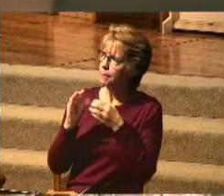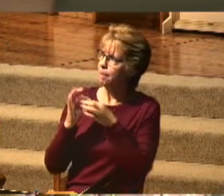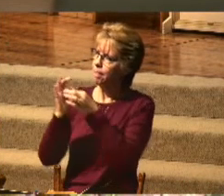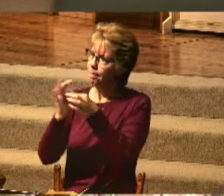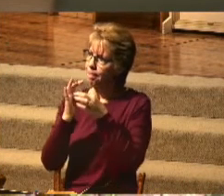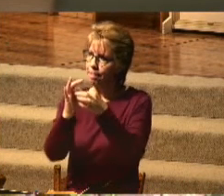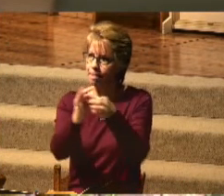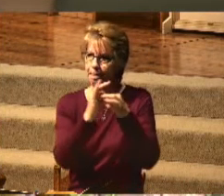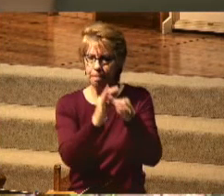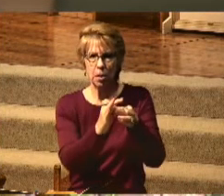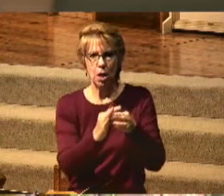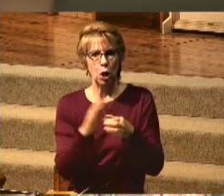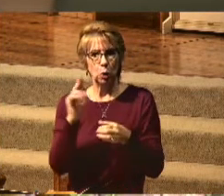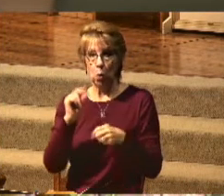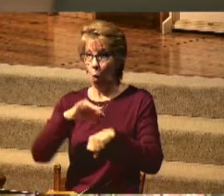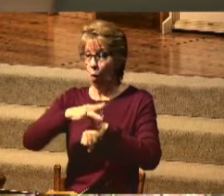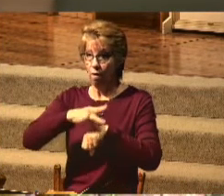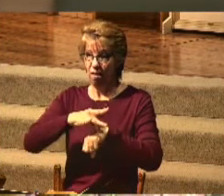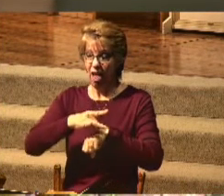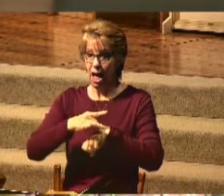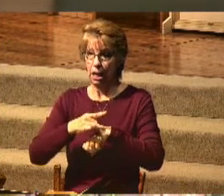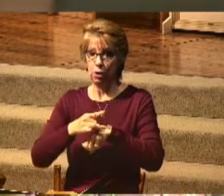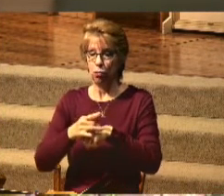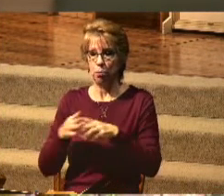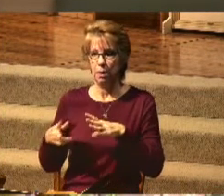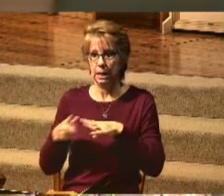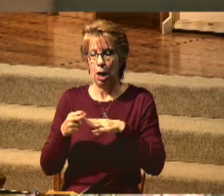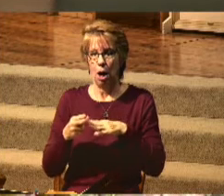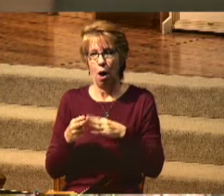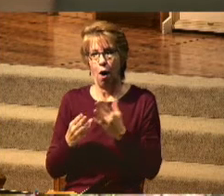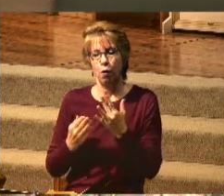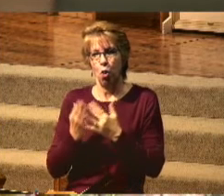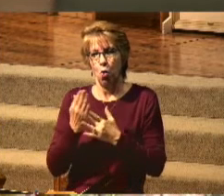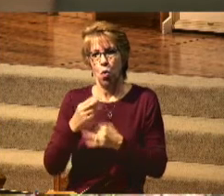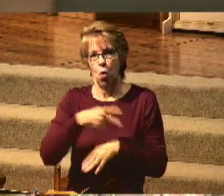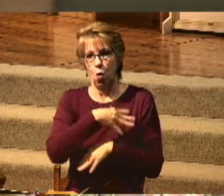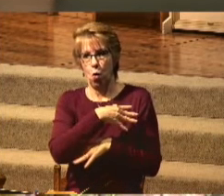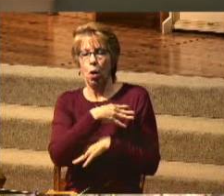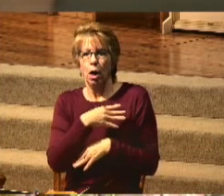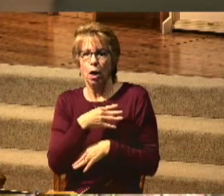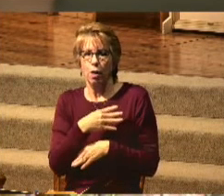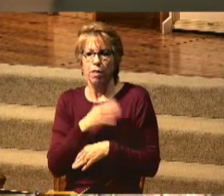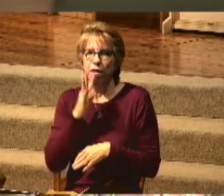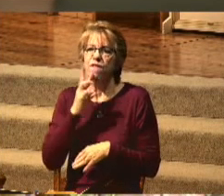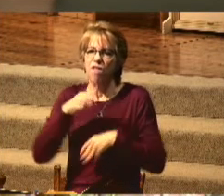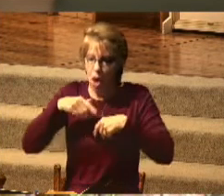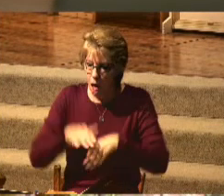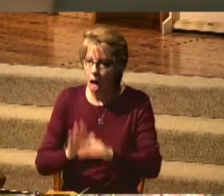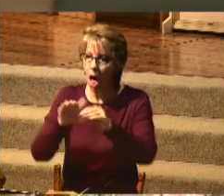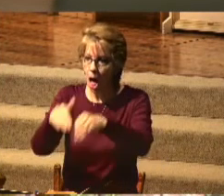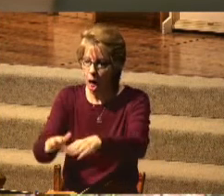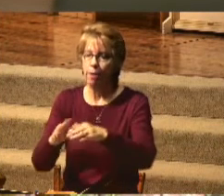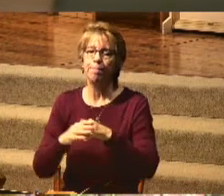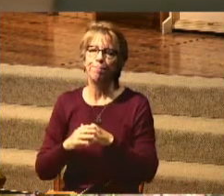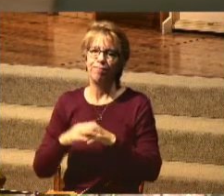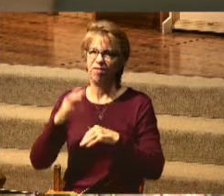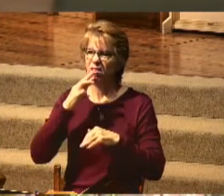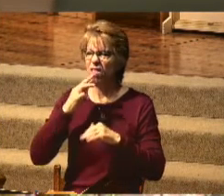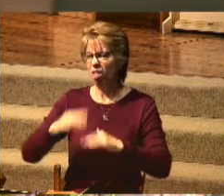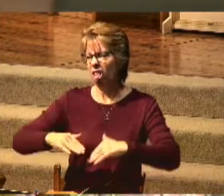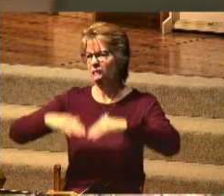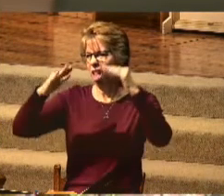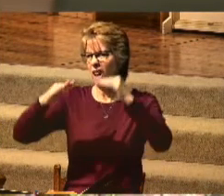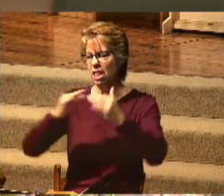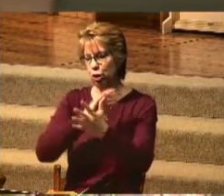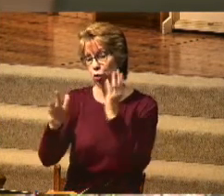any flesh be cut off any more by the waters of the flood, neither shall it be any more be a flood that destroy